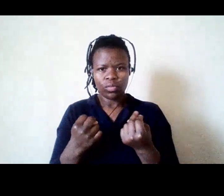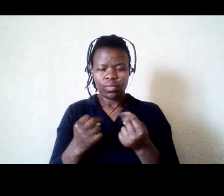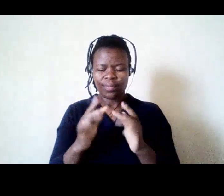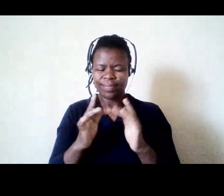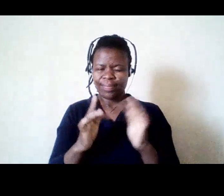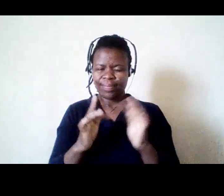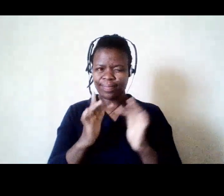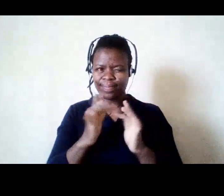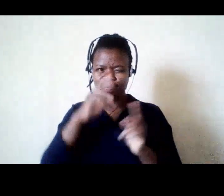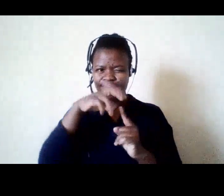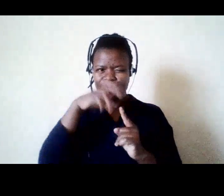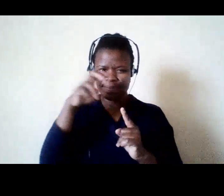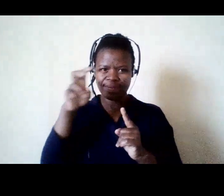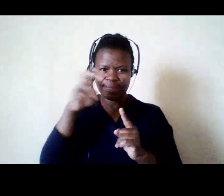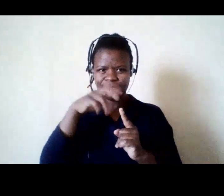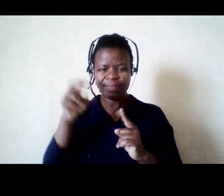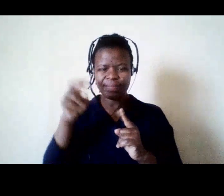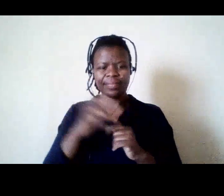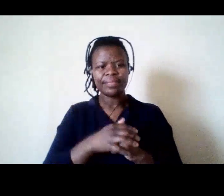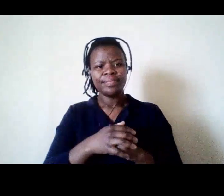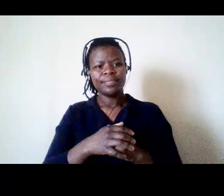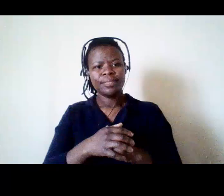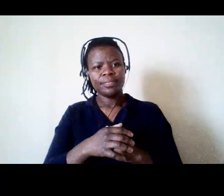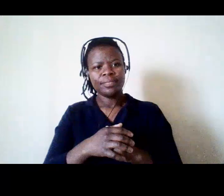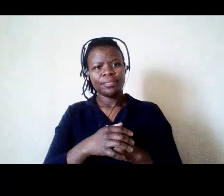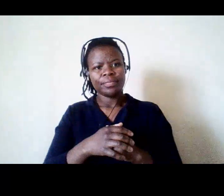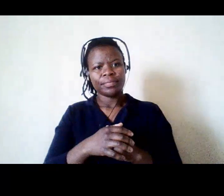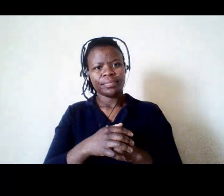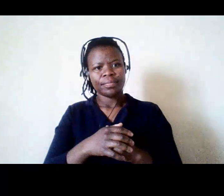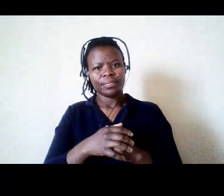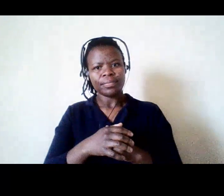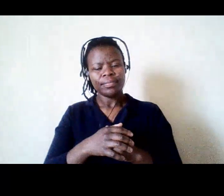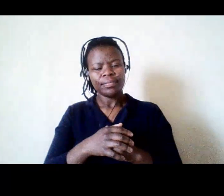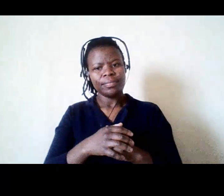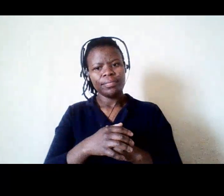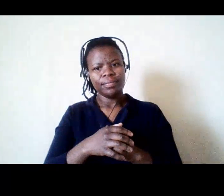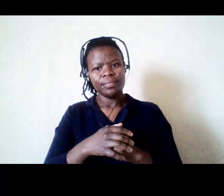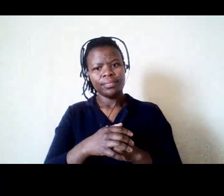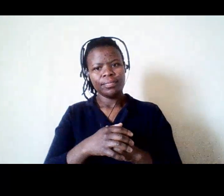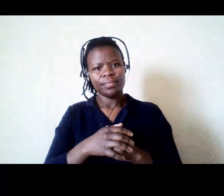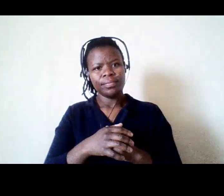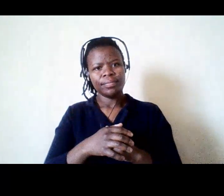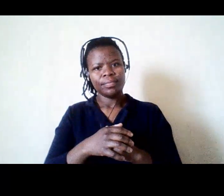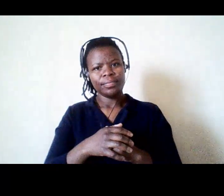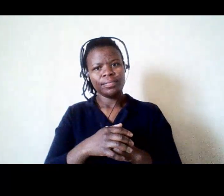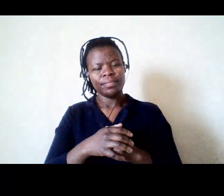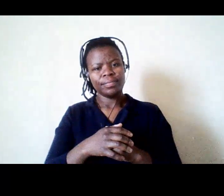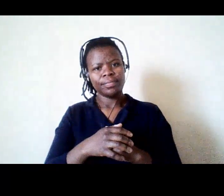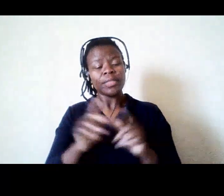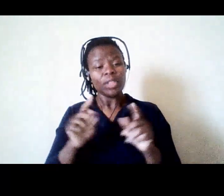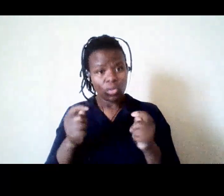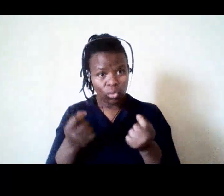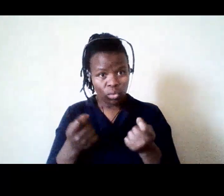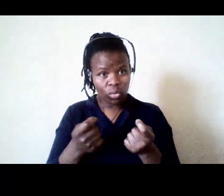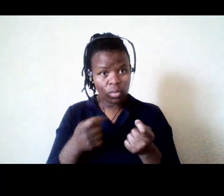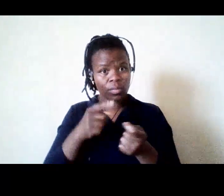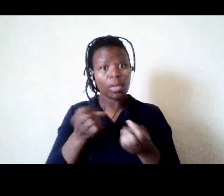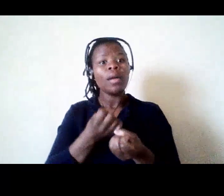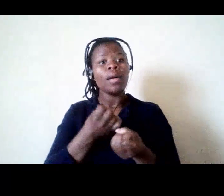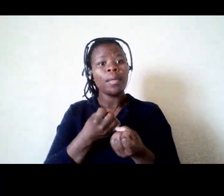of it. Disability is usually, last. And in fact, almost every literature, whenever they are